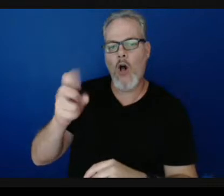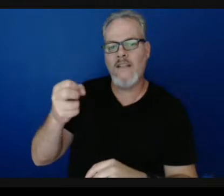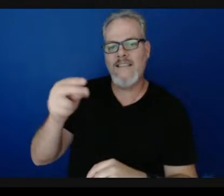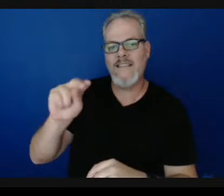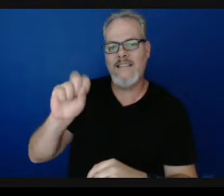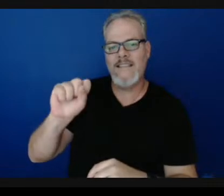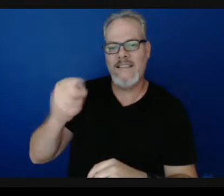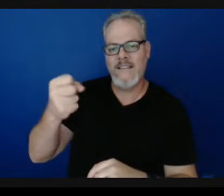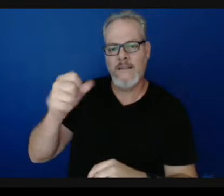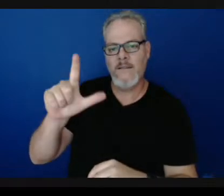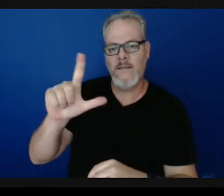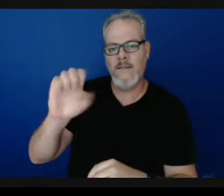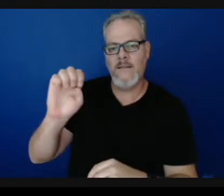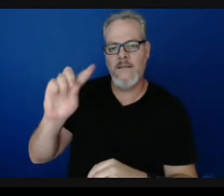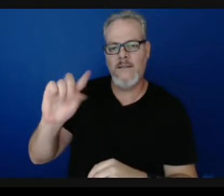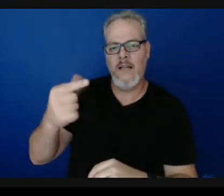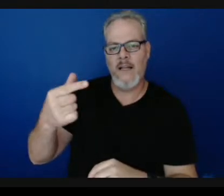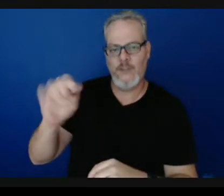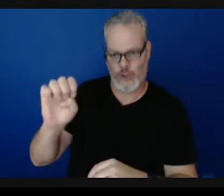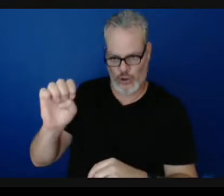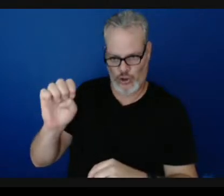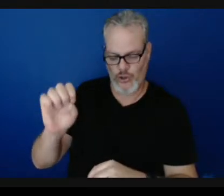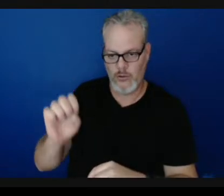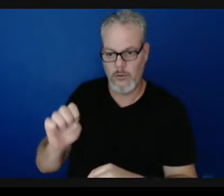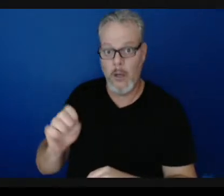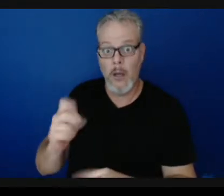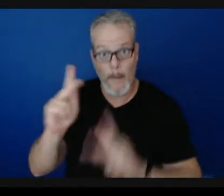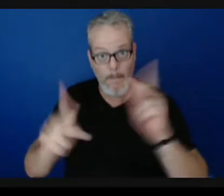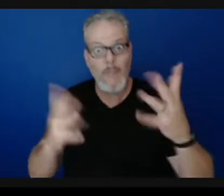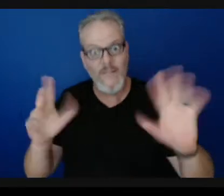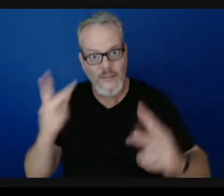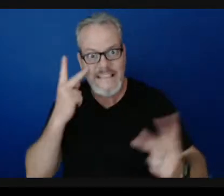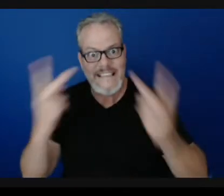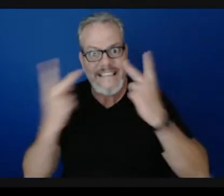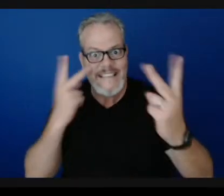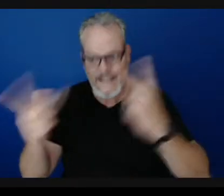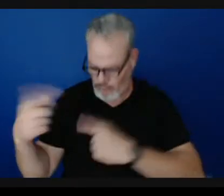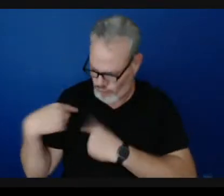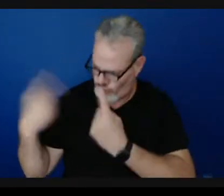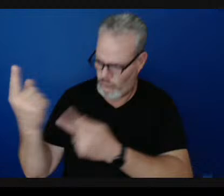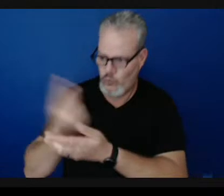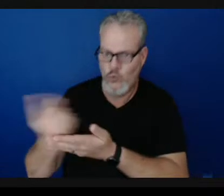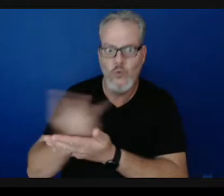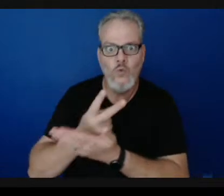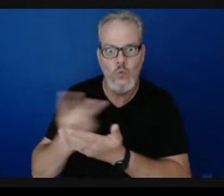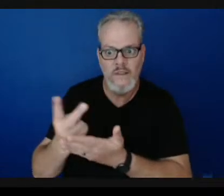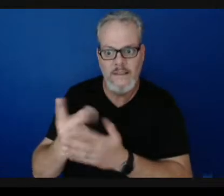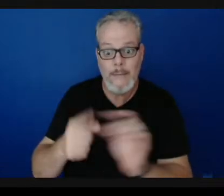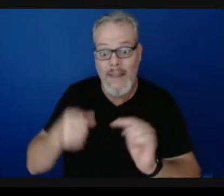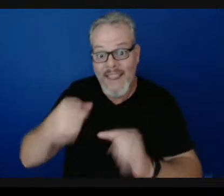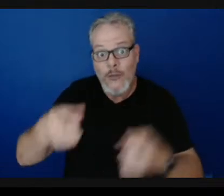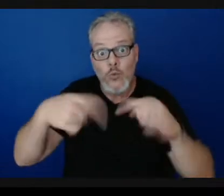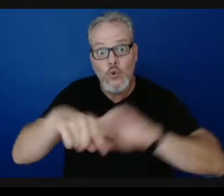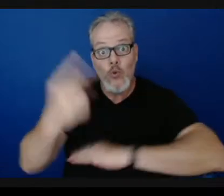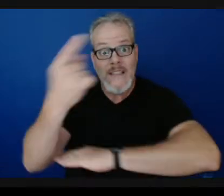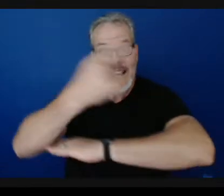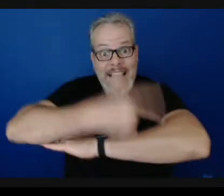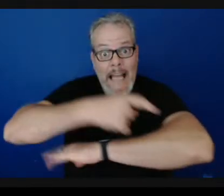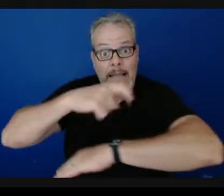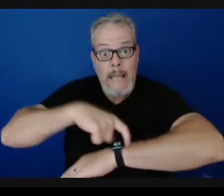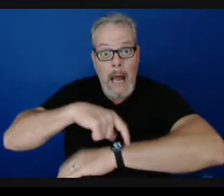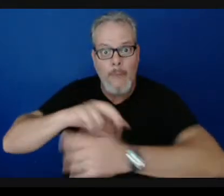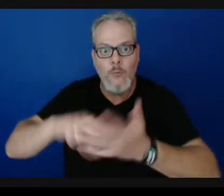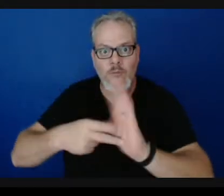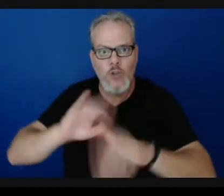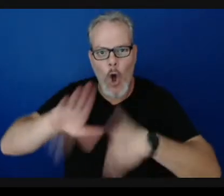what's happened for the last couple weeks. But one thing that this caught, because it was daytime, was all the fog. That's probably been